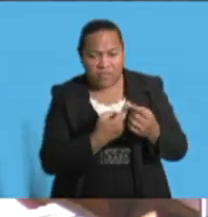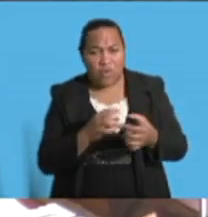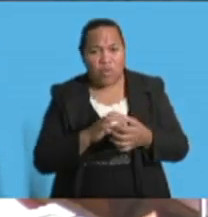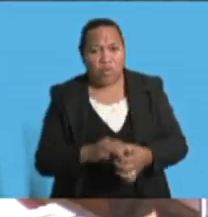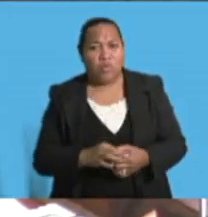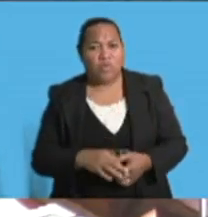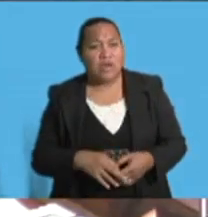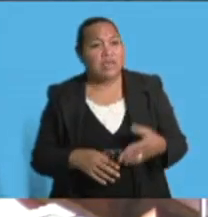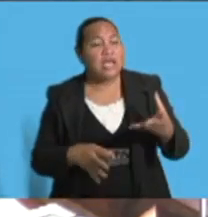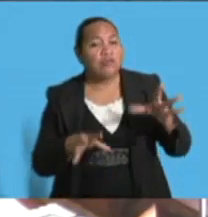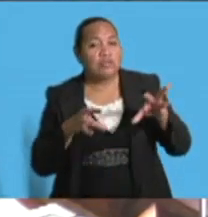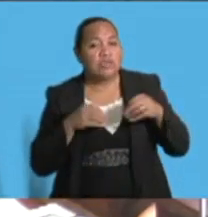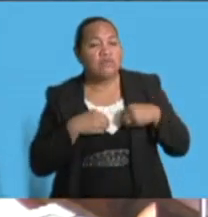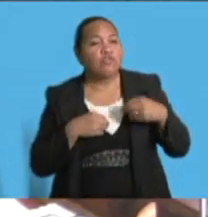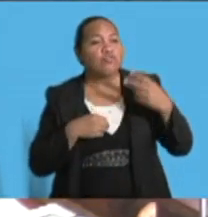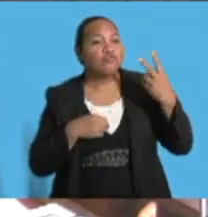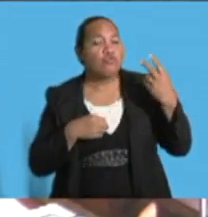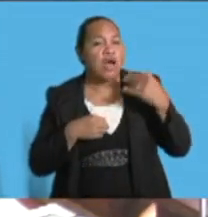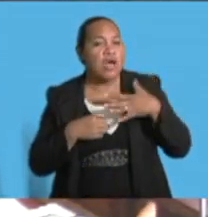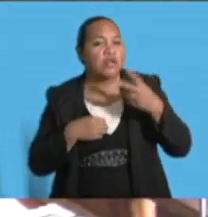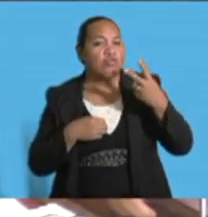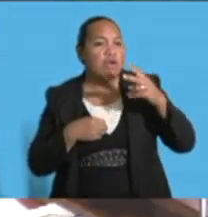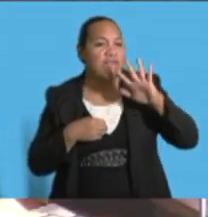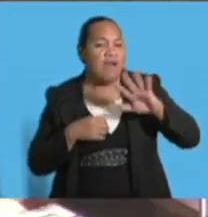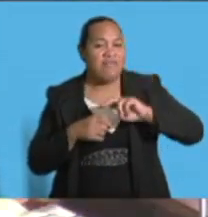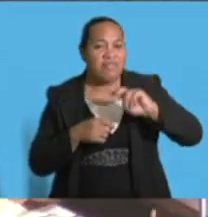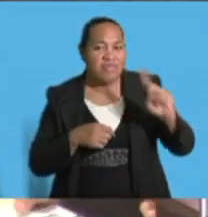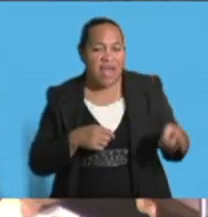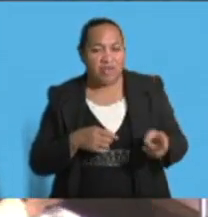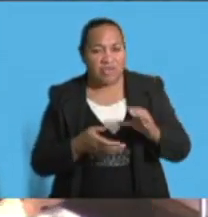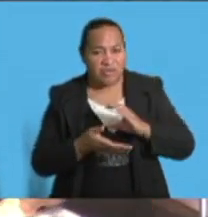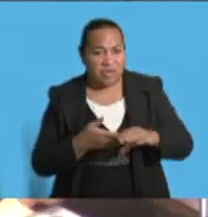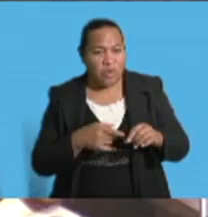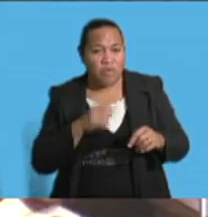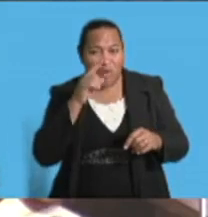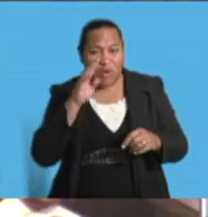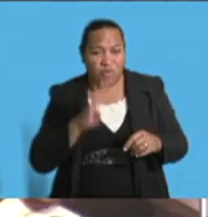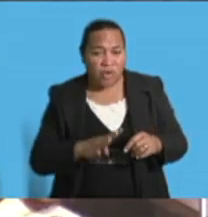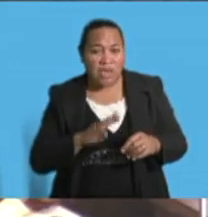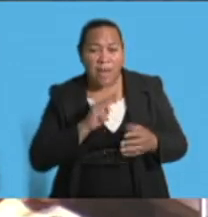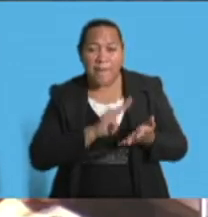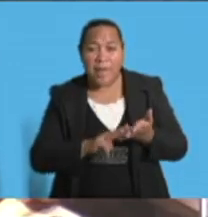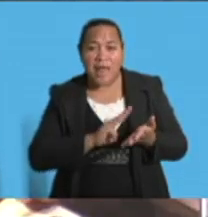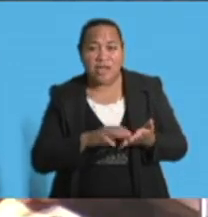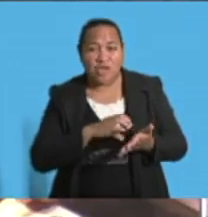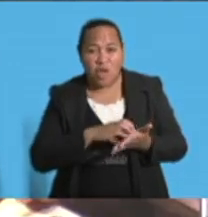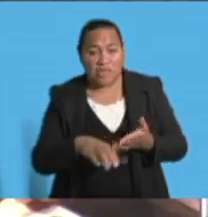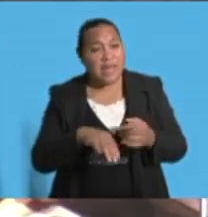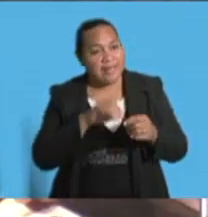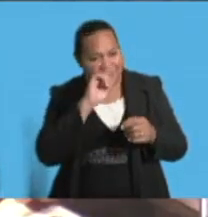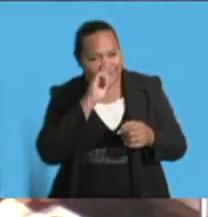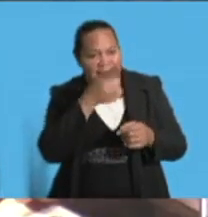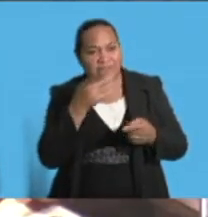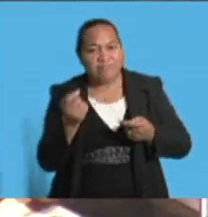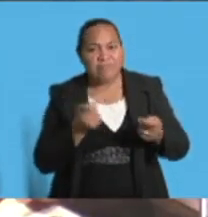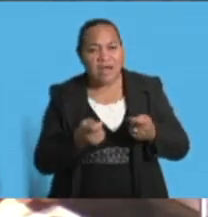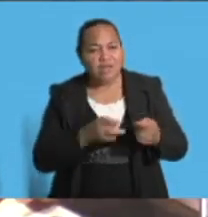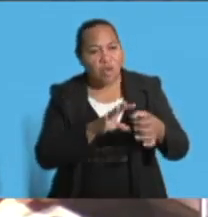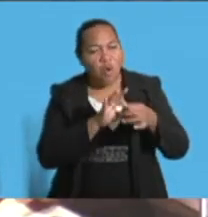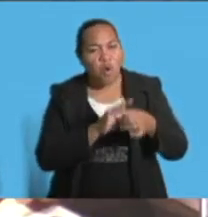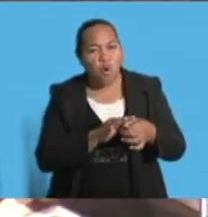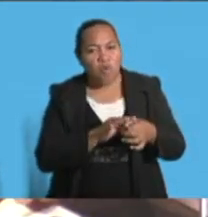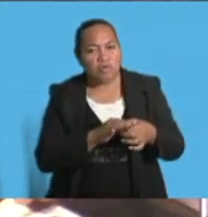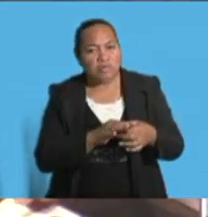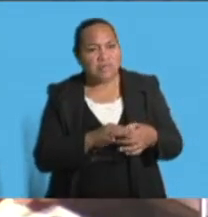they received $225,000 from Parliament, about $250,000. They can't manage a $250,000